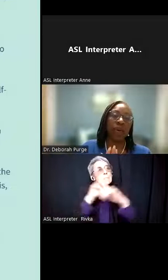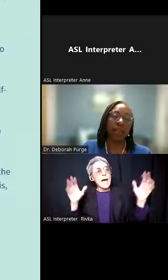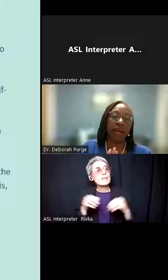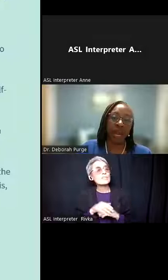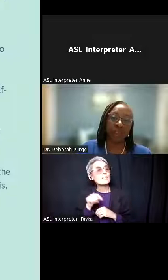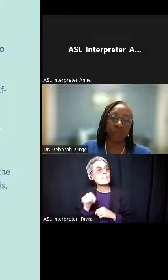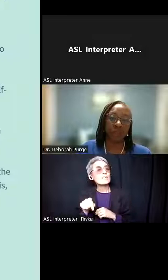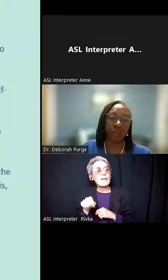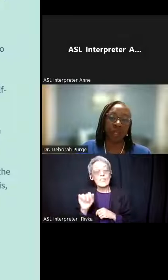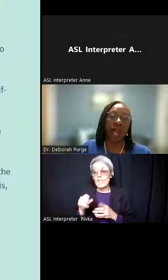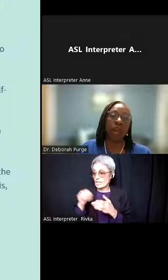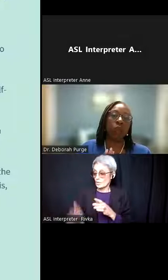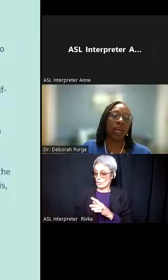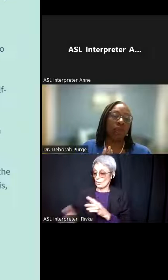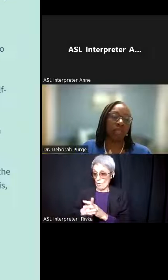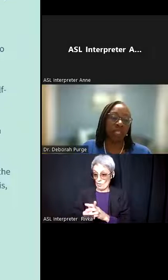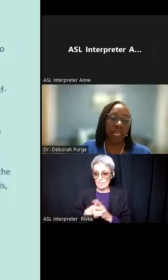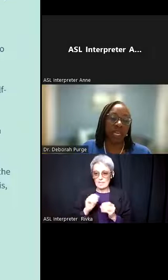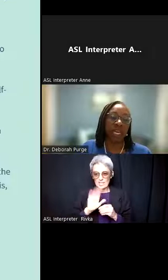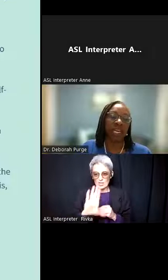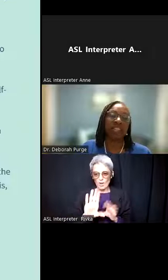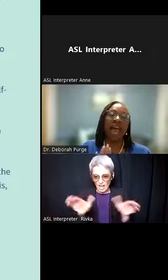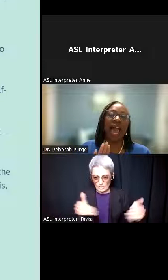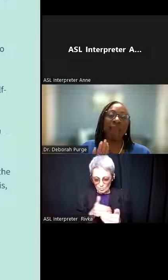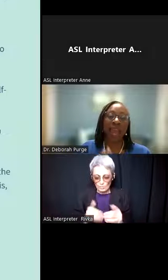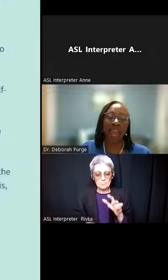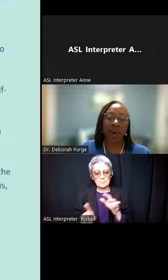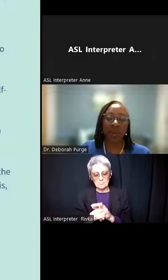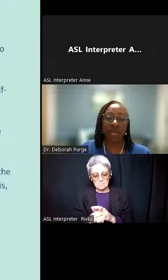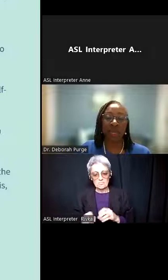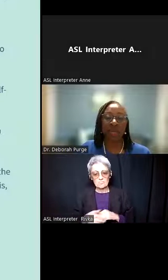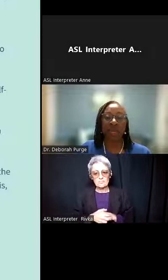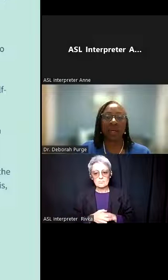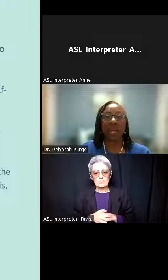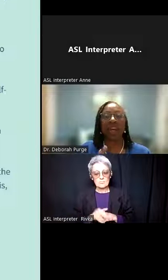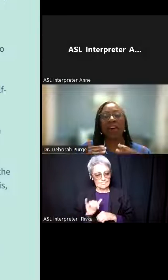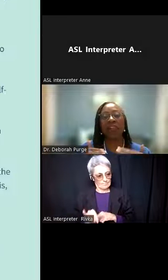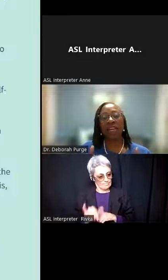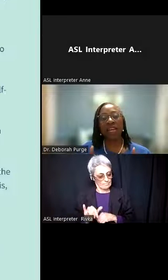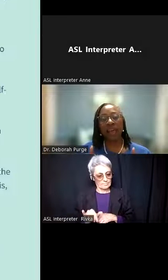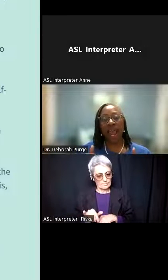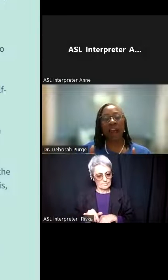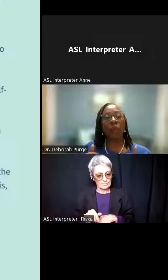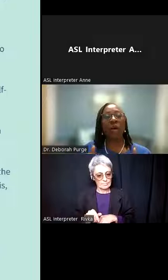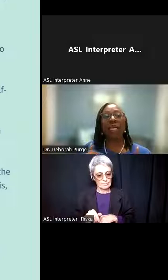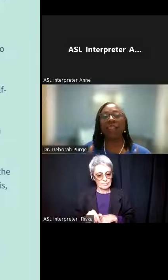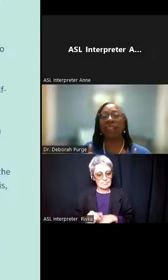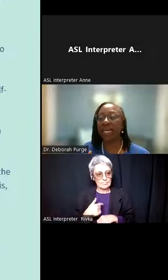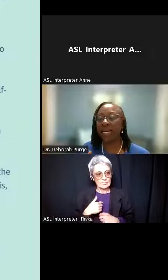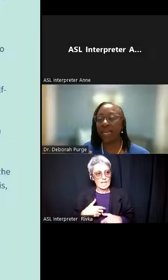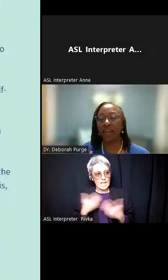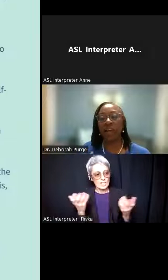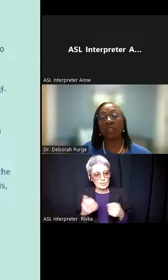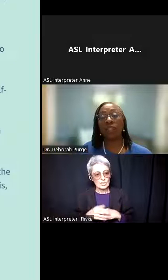showing up in the classroom and what you see is that I am angry? And underneath that anger, what is